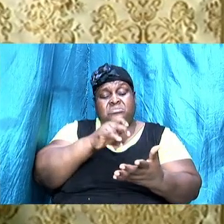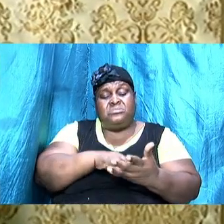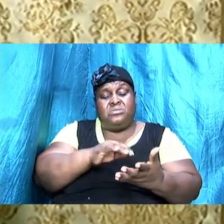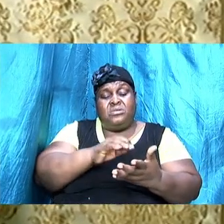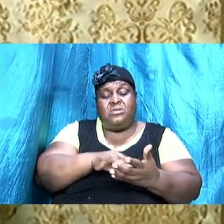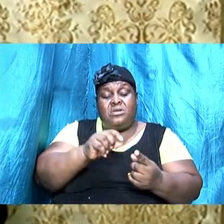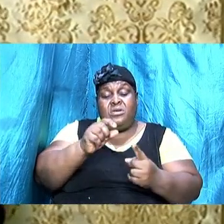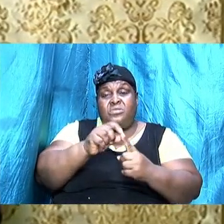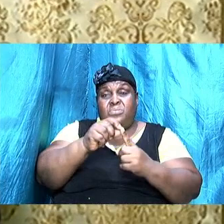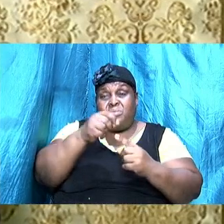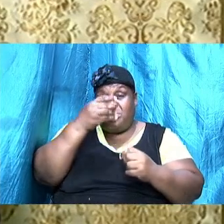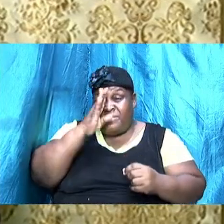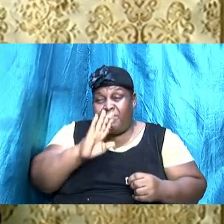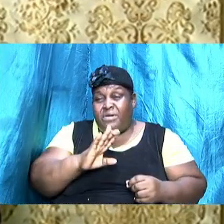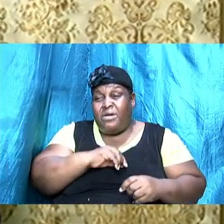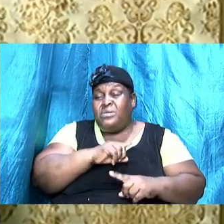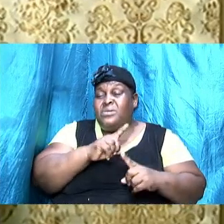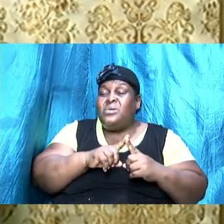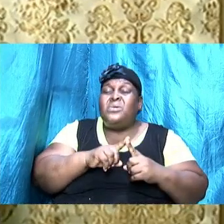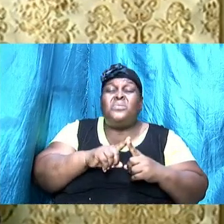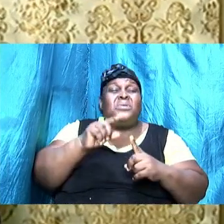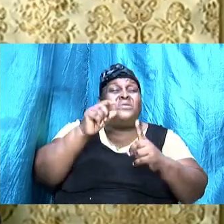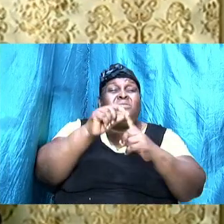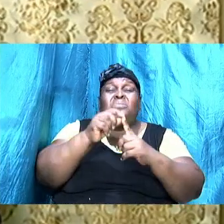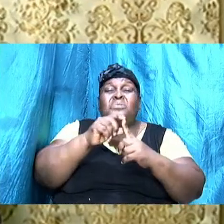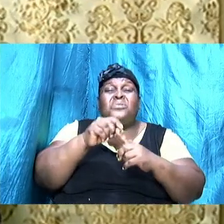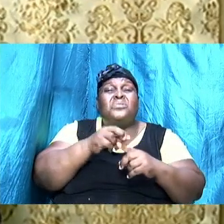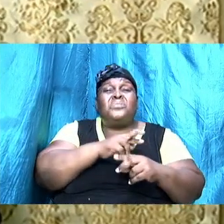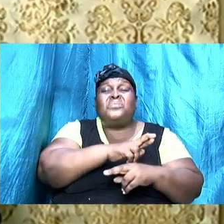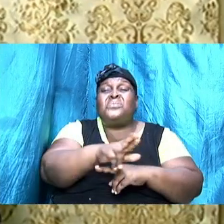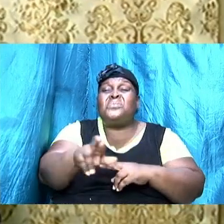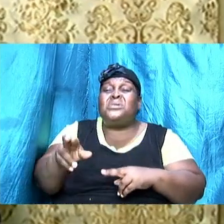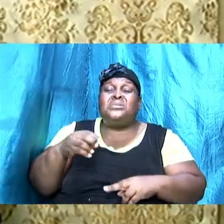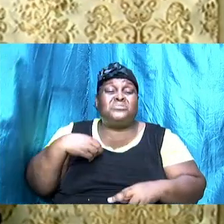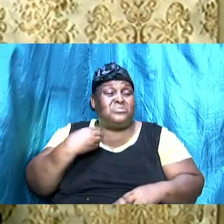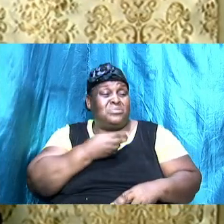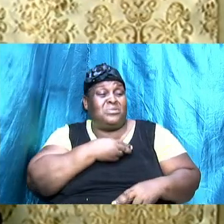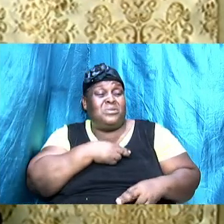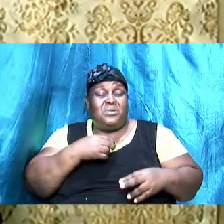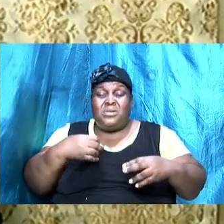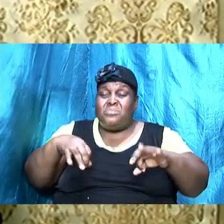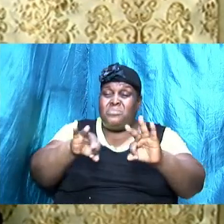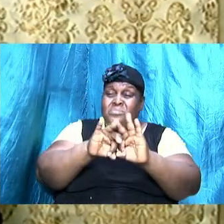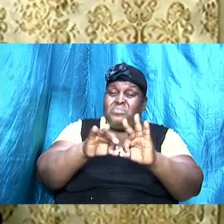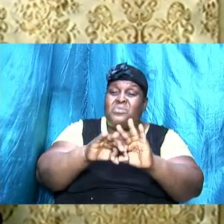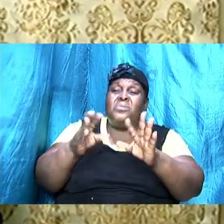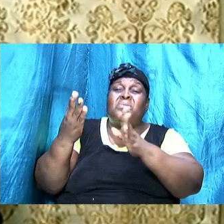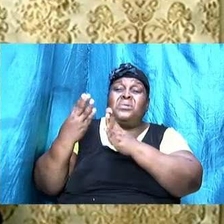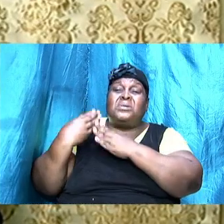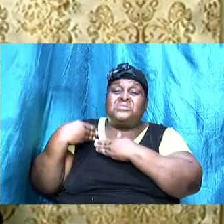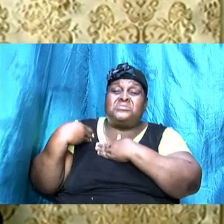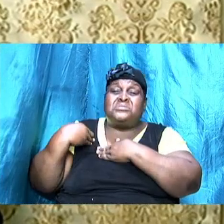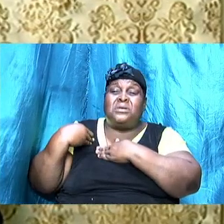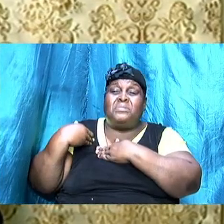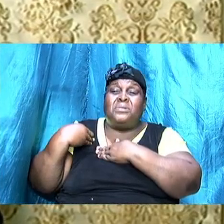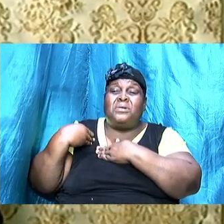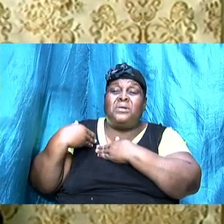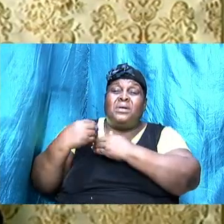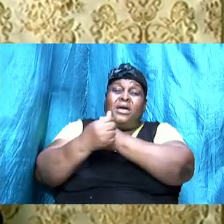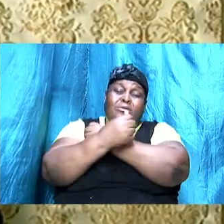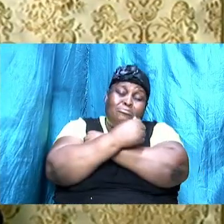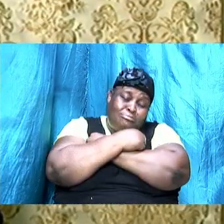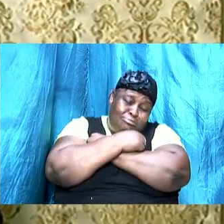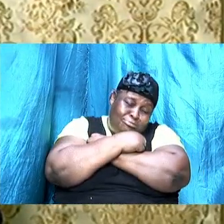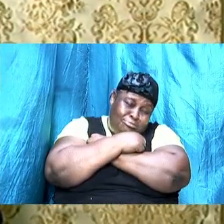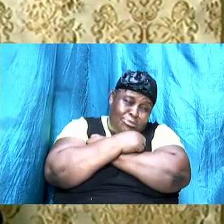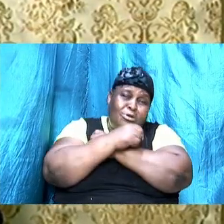word reaches us, it is important that we accept the word, that we embrace the word, that we love